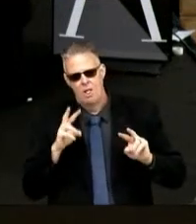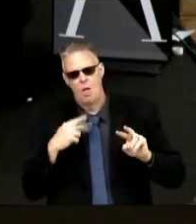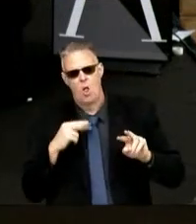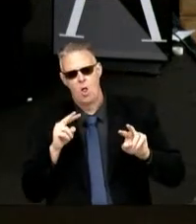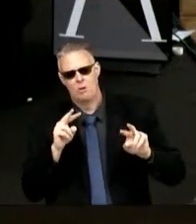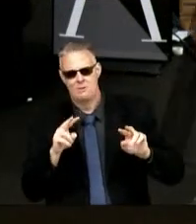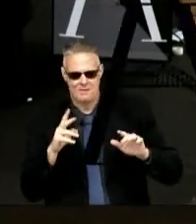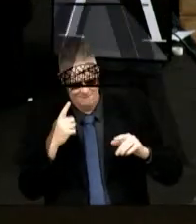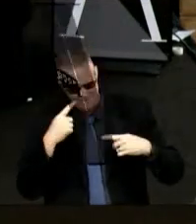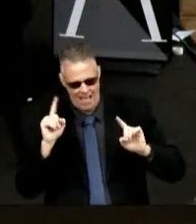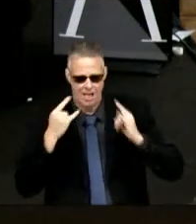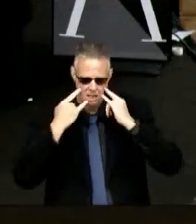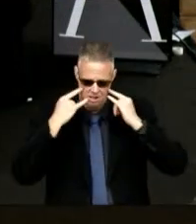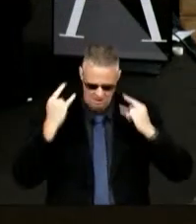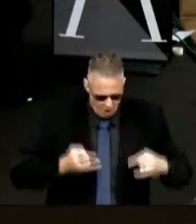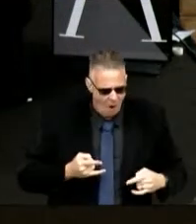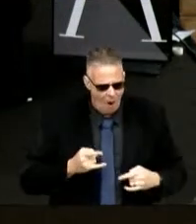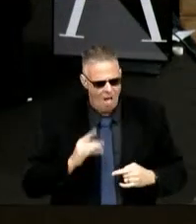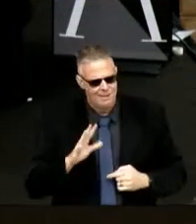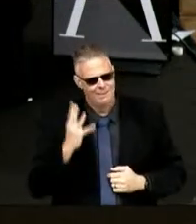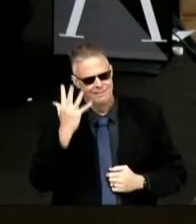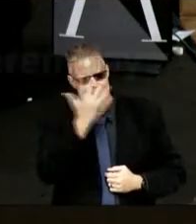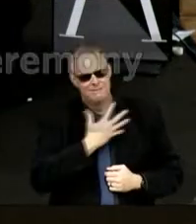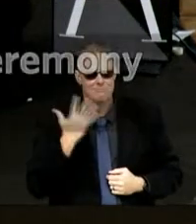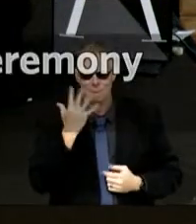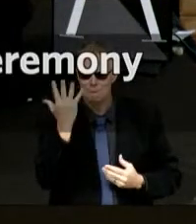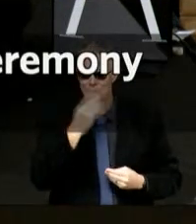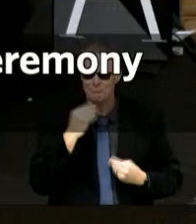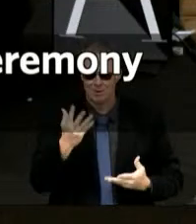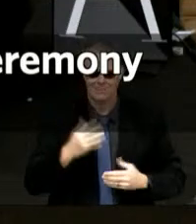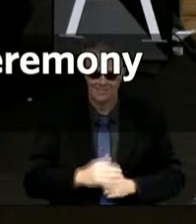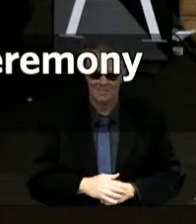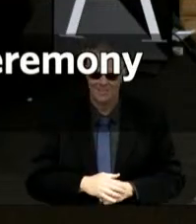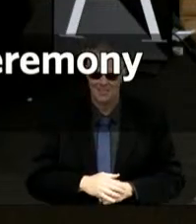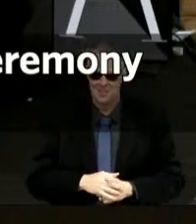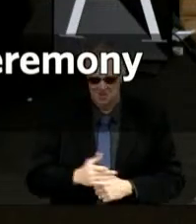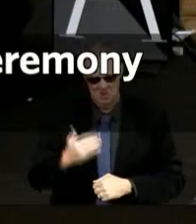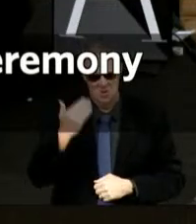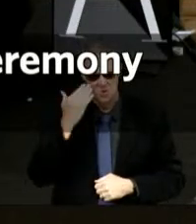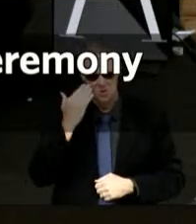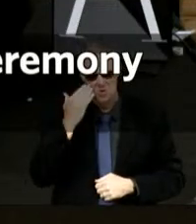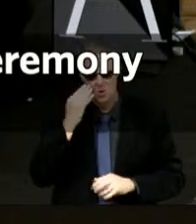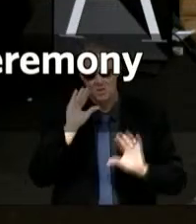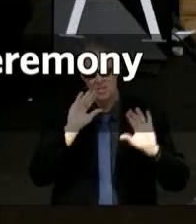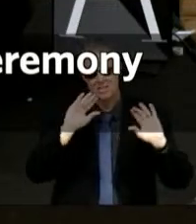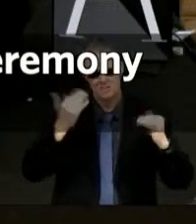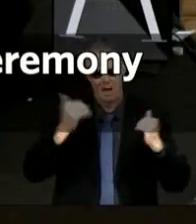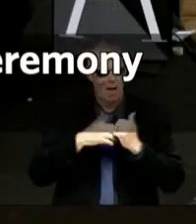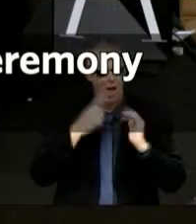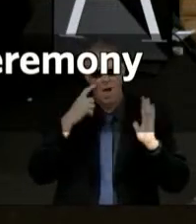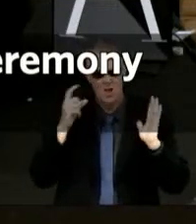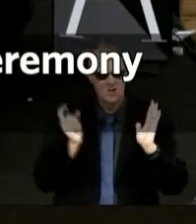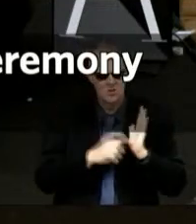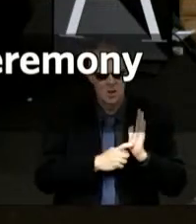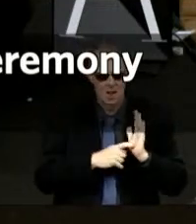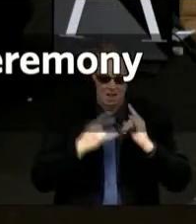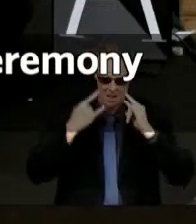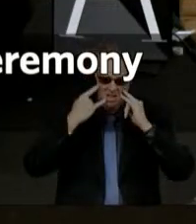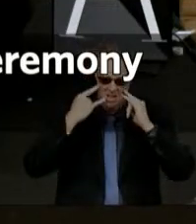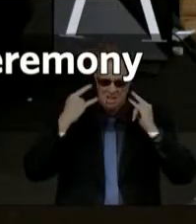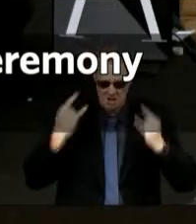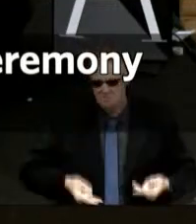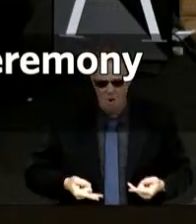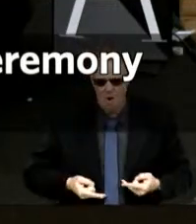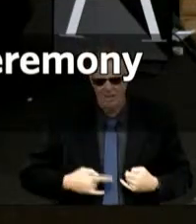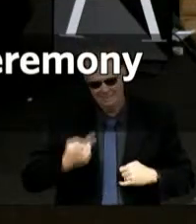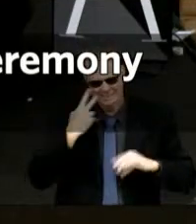lovely faces when the masks finally came off. You know how you can tell that someone's smiling, but boy, once the mask came off and